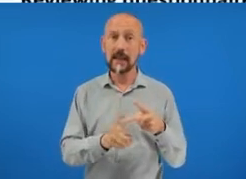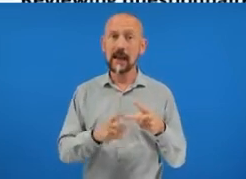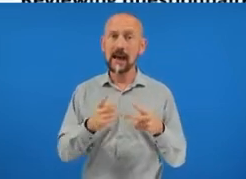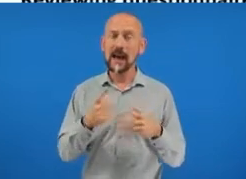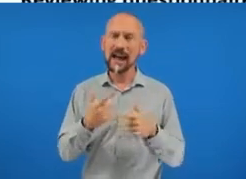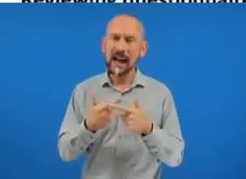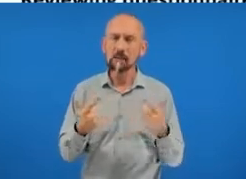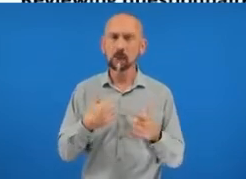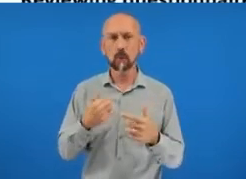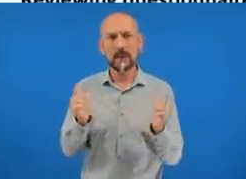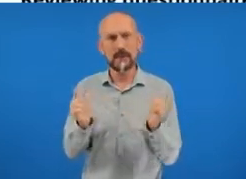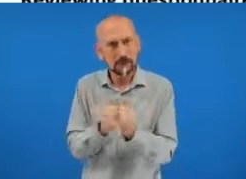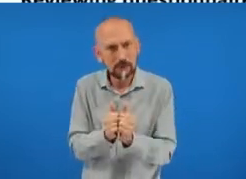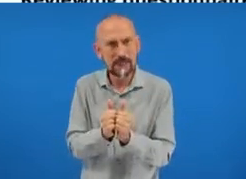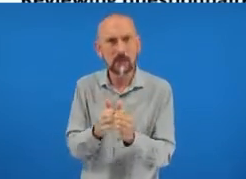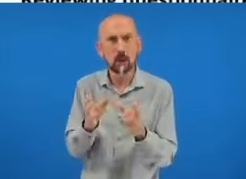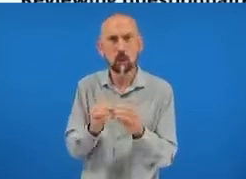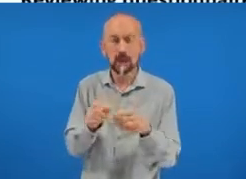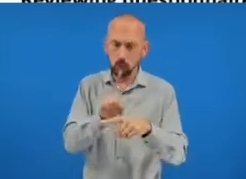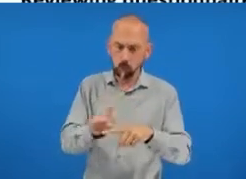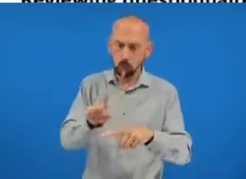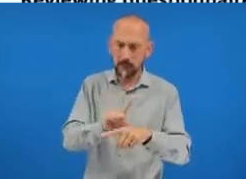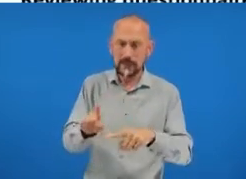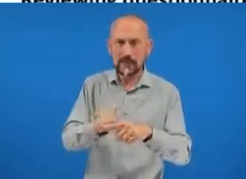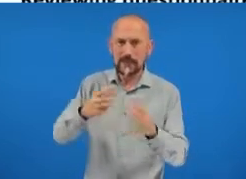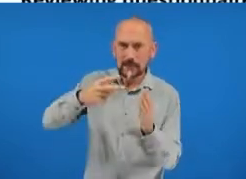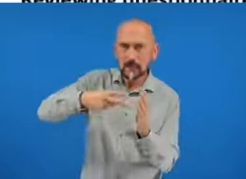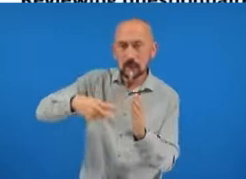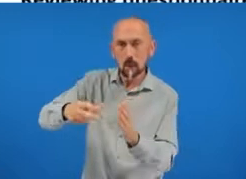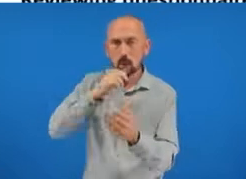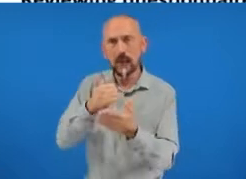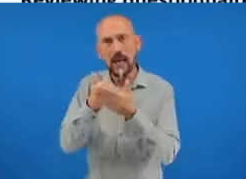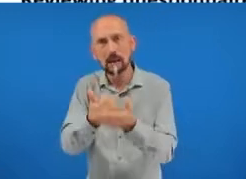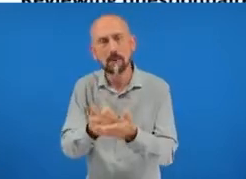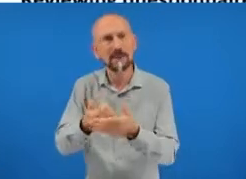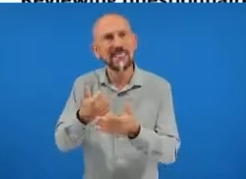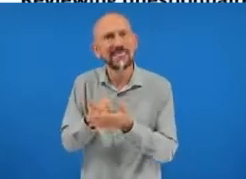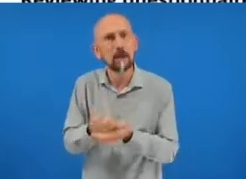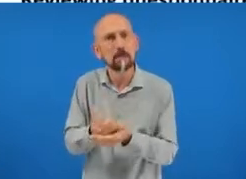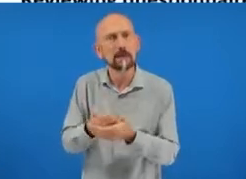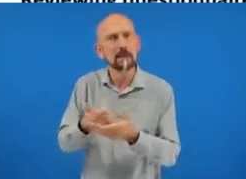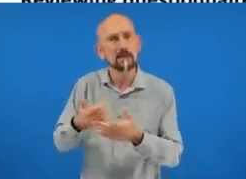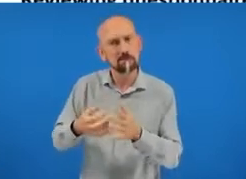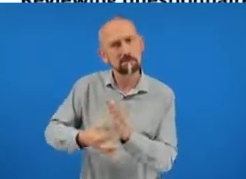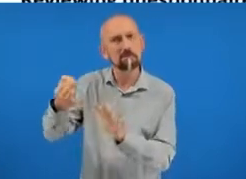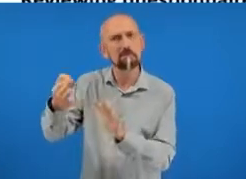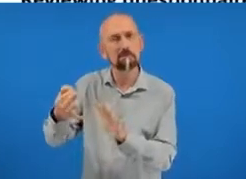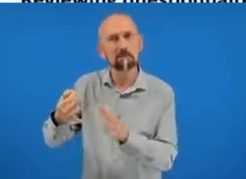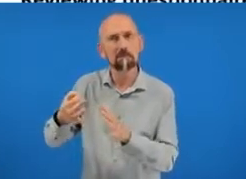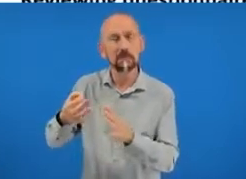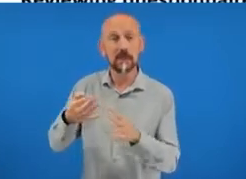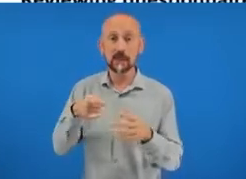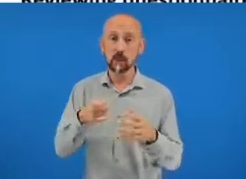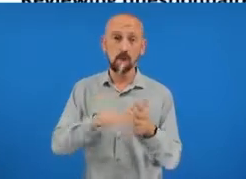reviewing questionnaires weekly improves therapy outcomes? And think about how much you believe that on a scale of 0 to